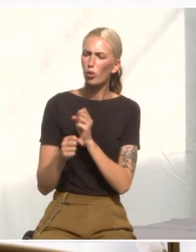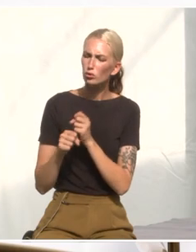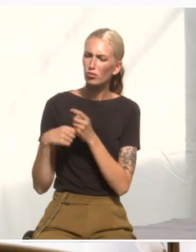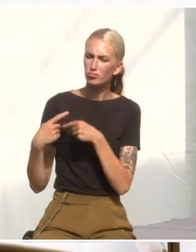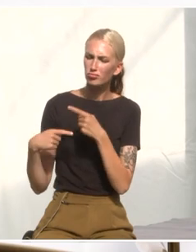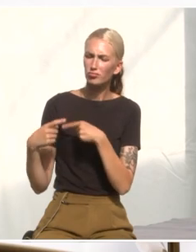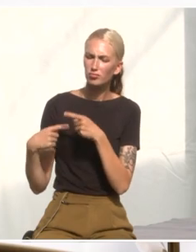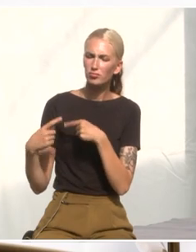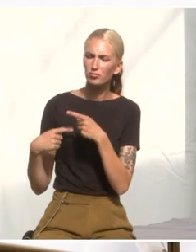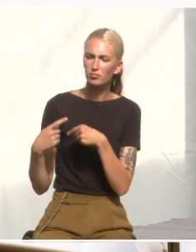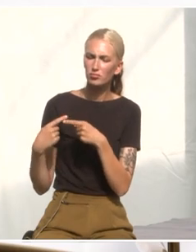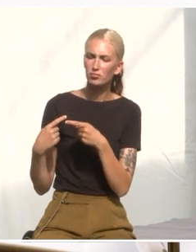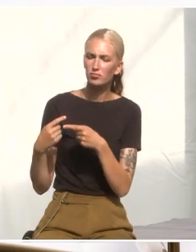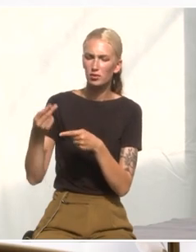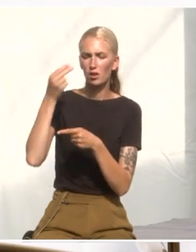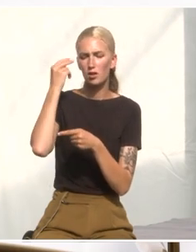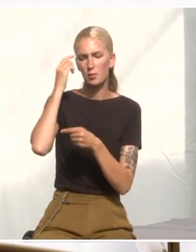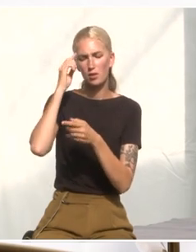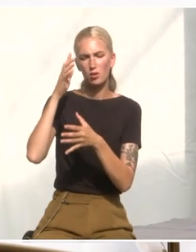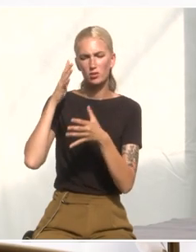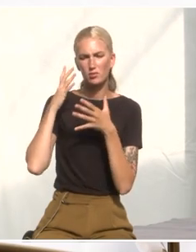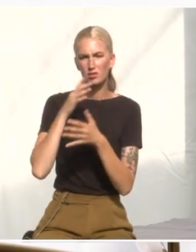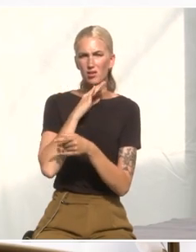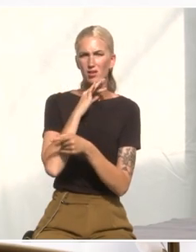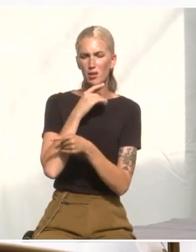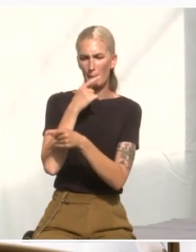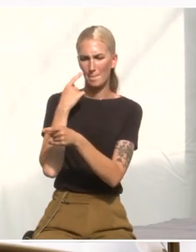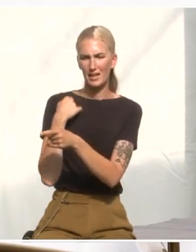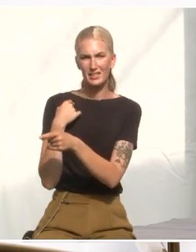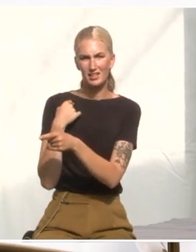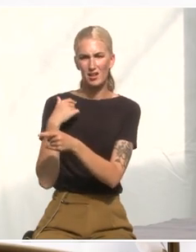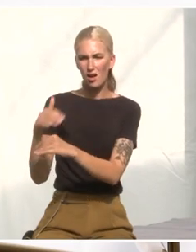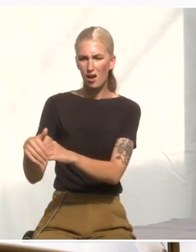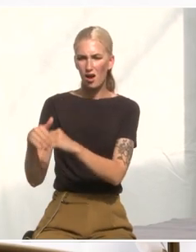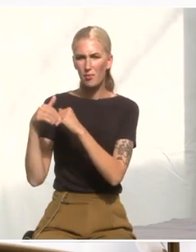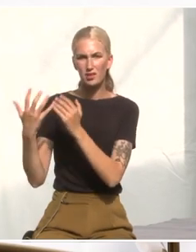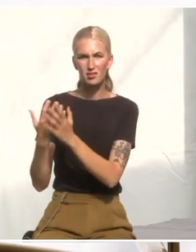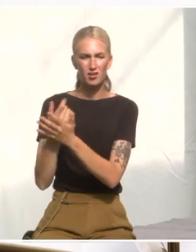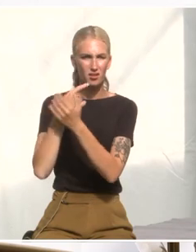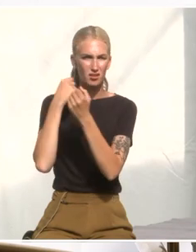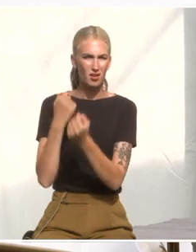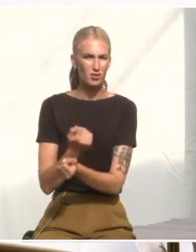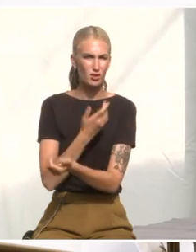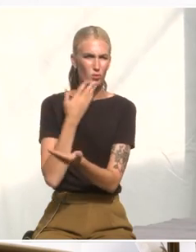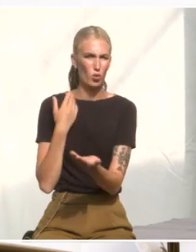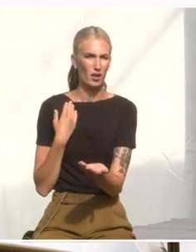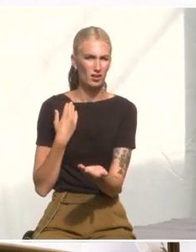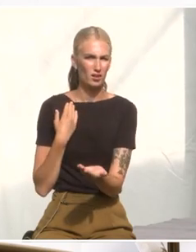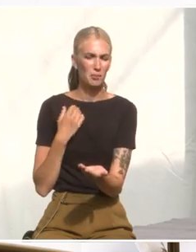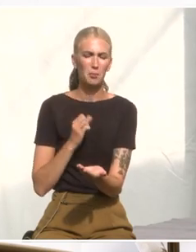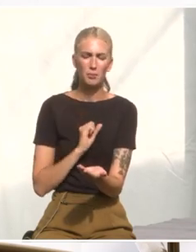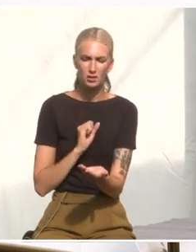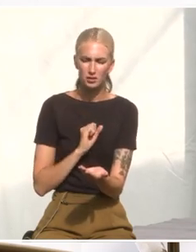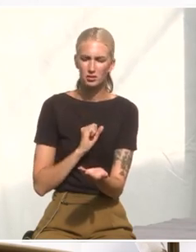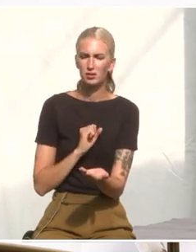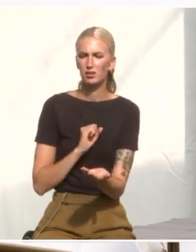that it wasn't that hard for men to get that help. Because after that time, we had men who were